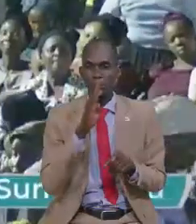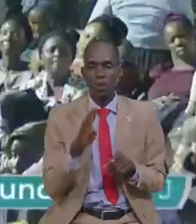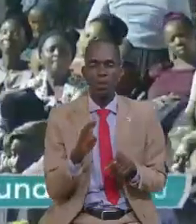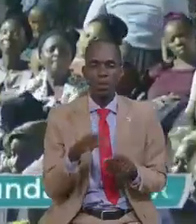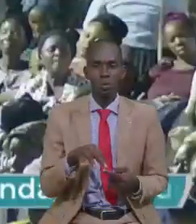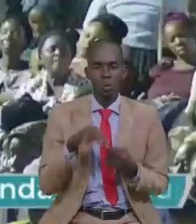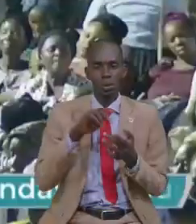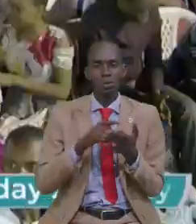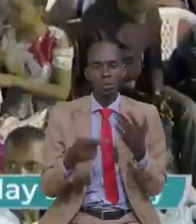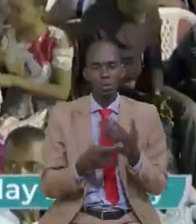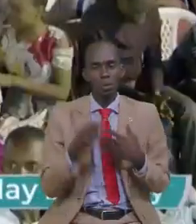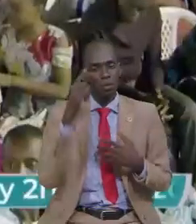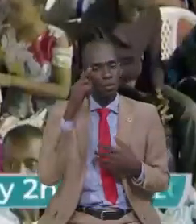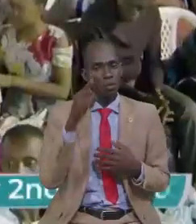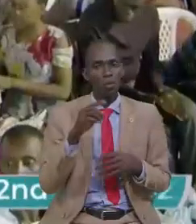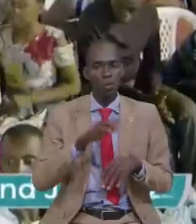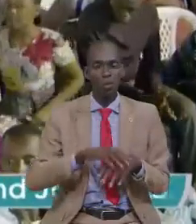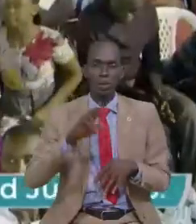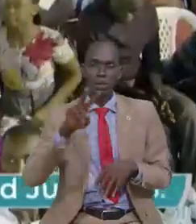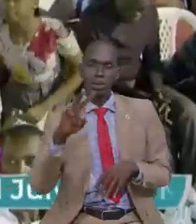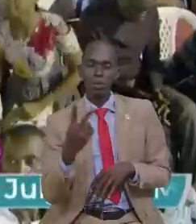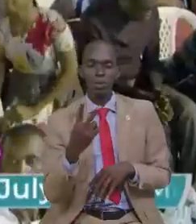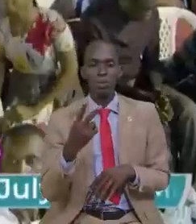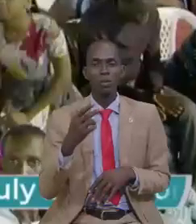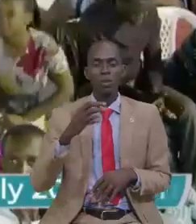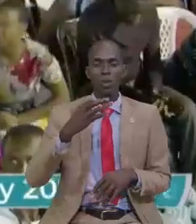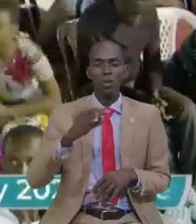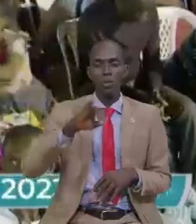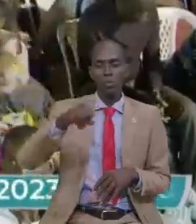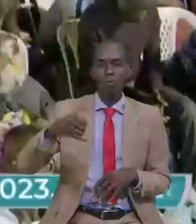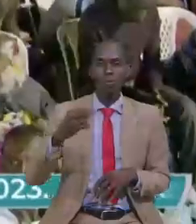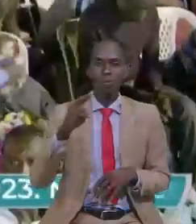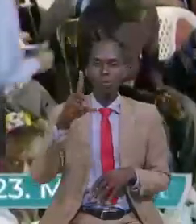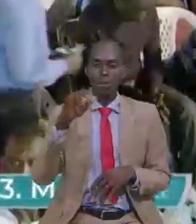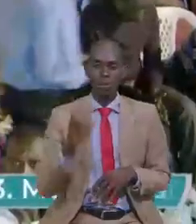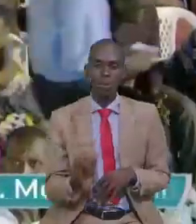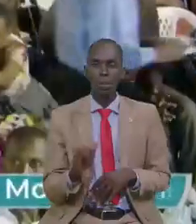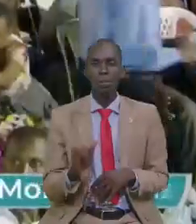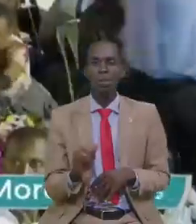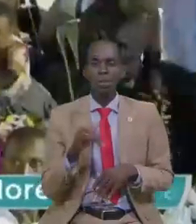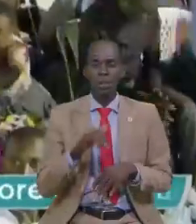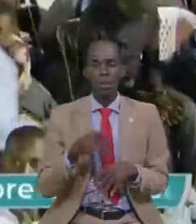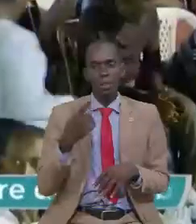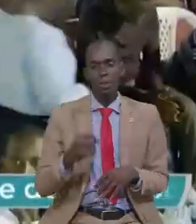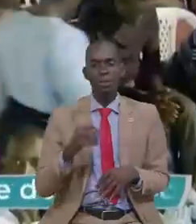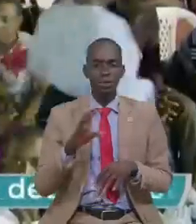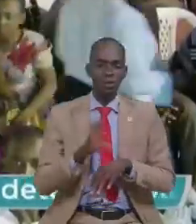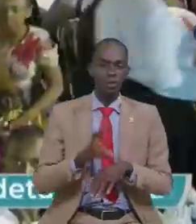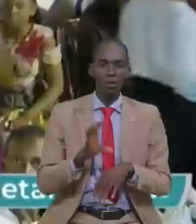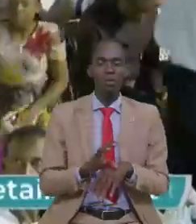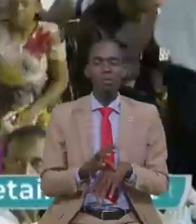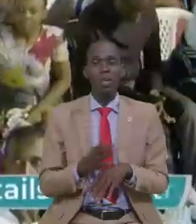Deeper Life Bible Church by 3 p.m. Tomorrow, you'll be told at the centers where they will